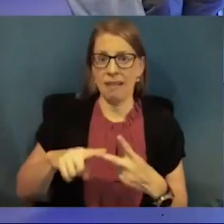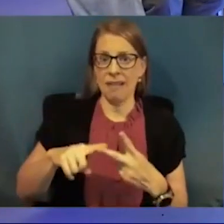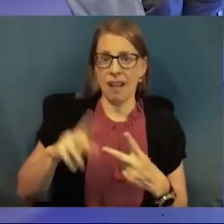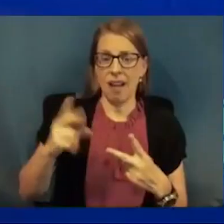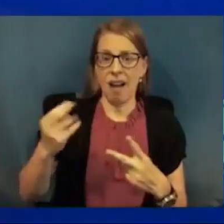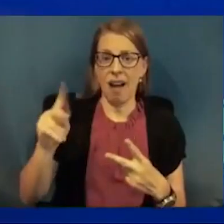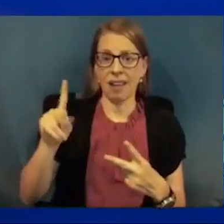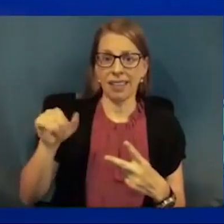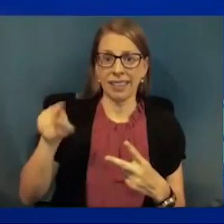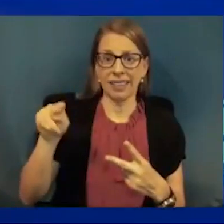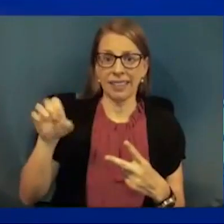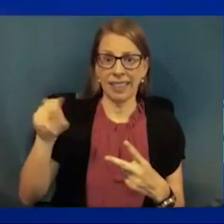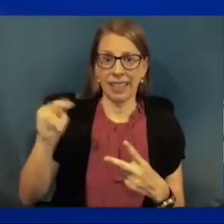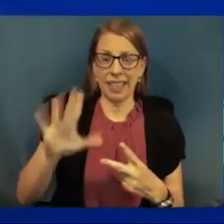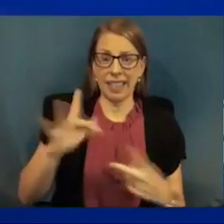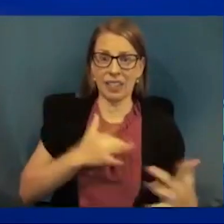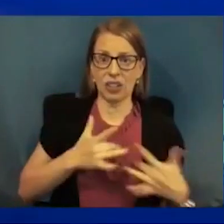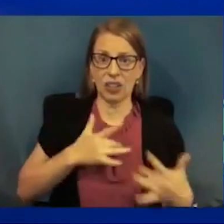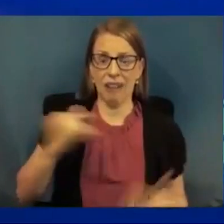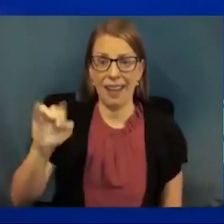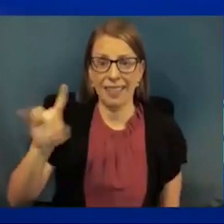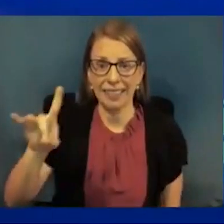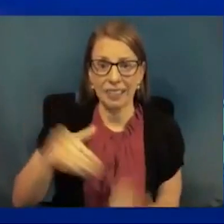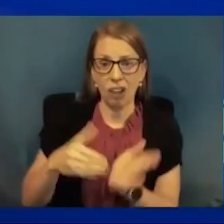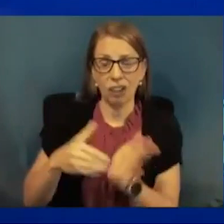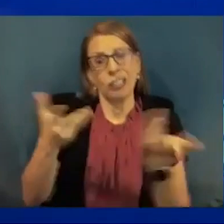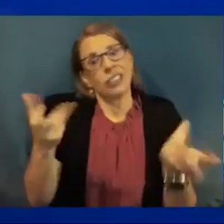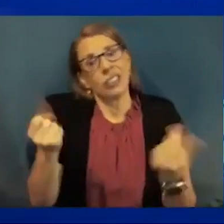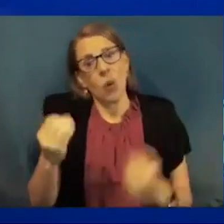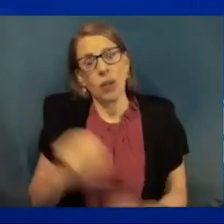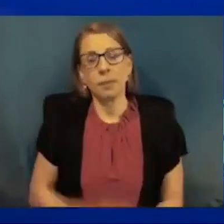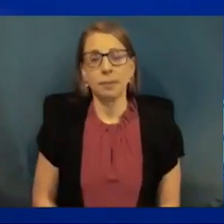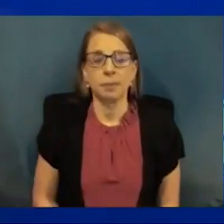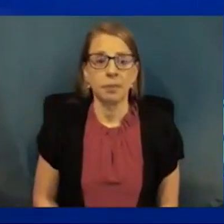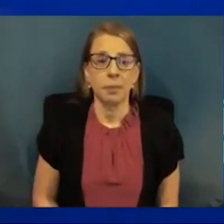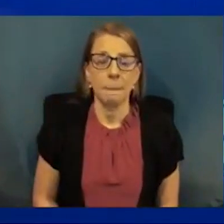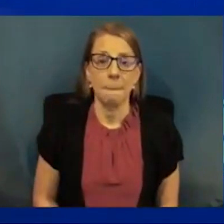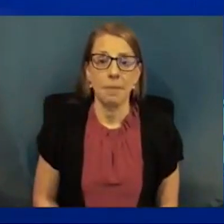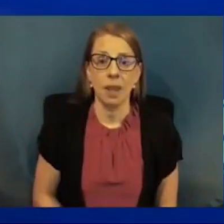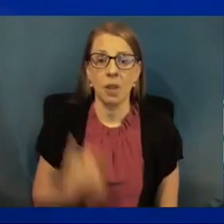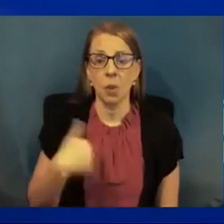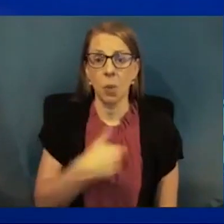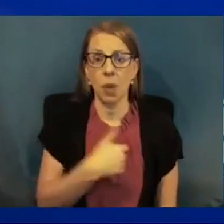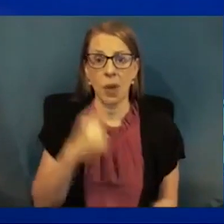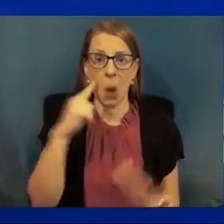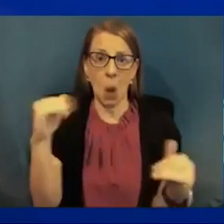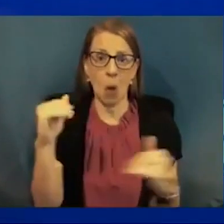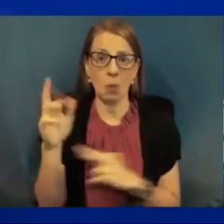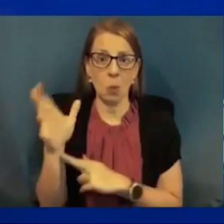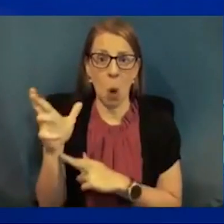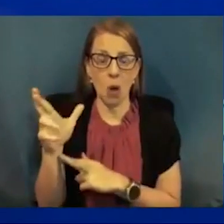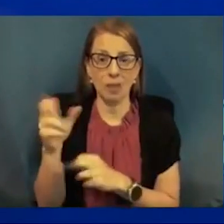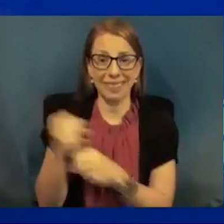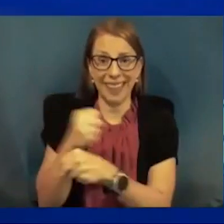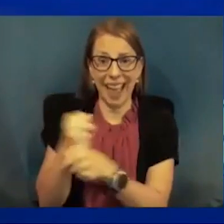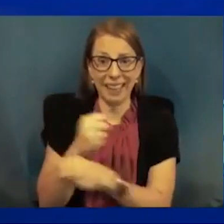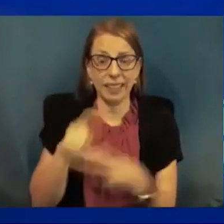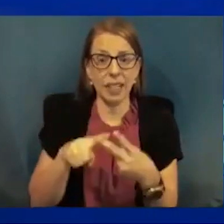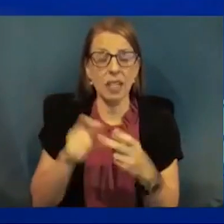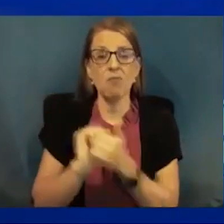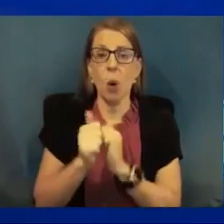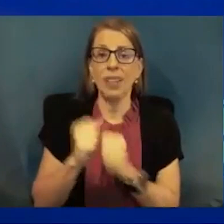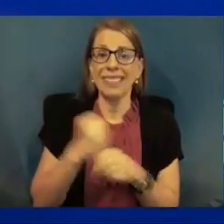we do. But we're going to hope that the Royal stats and the sporting stats tell us